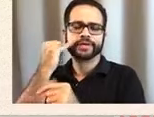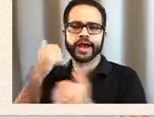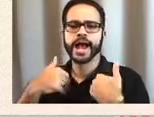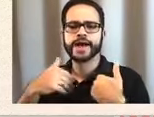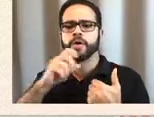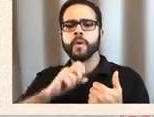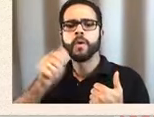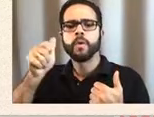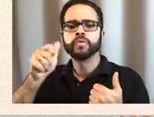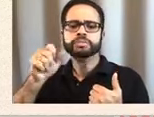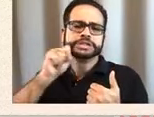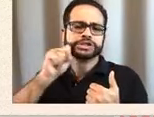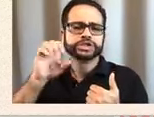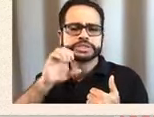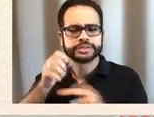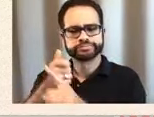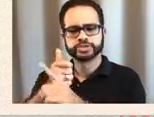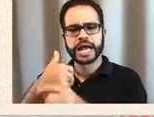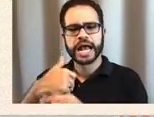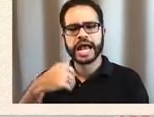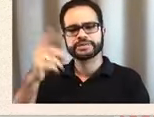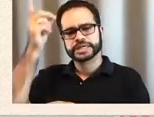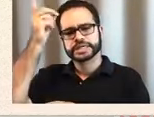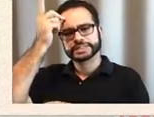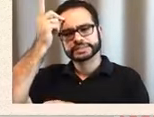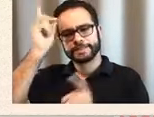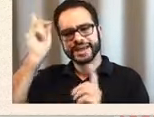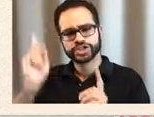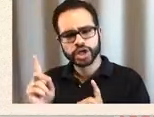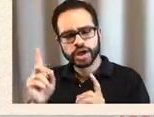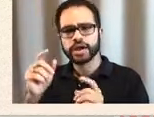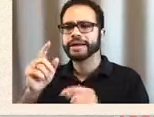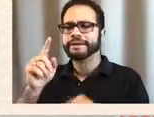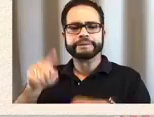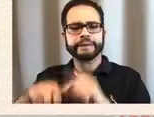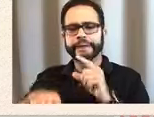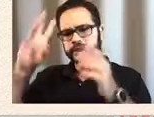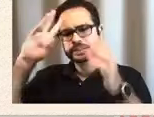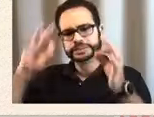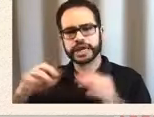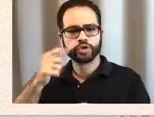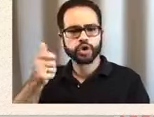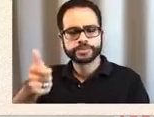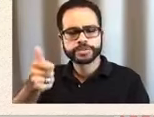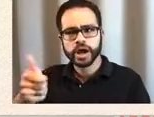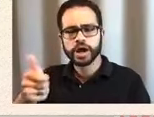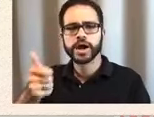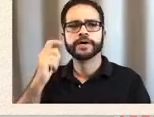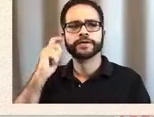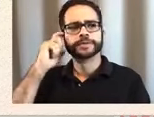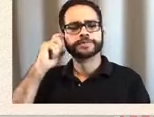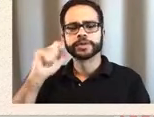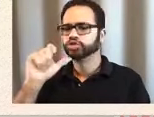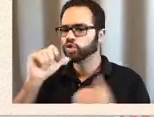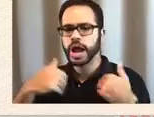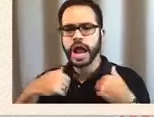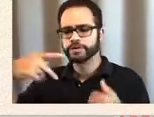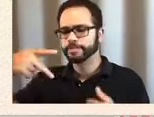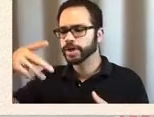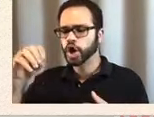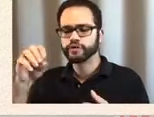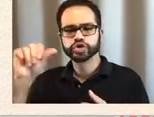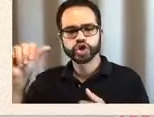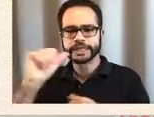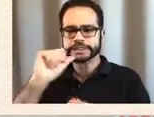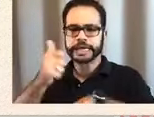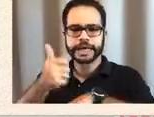no longer are able to make their own decisions, and they don't have powers of attorney in place, and we need someone who has legal